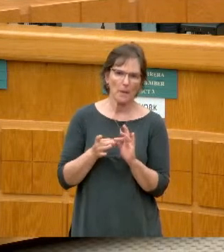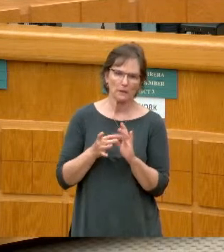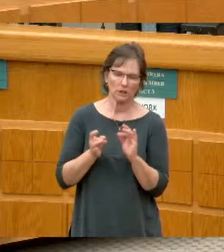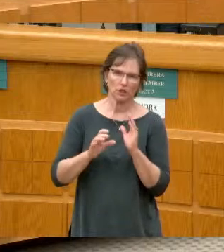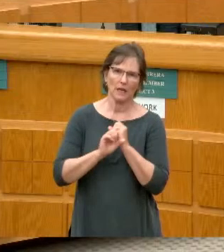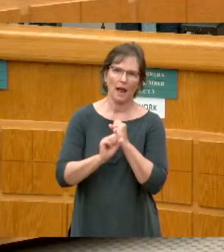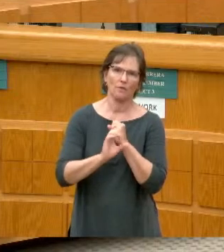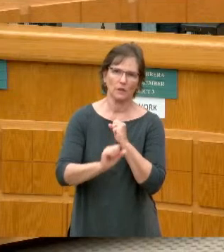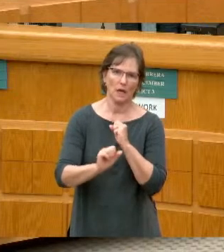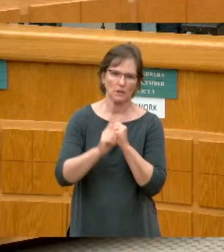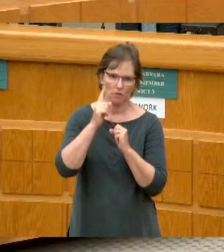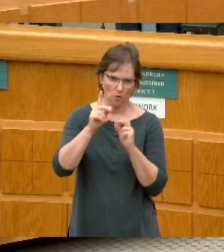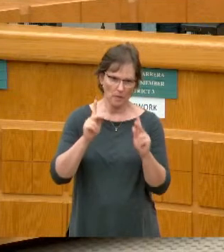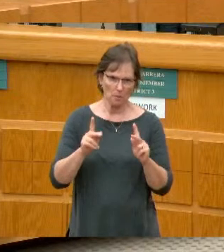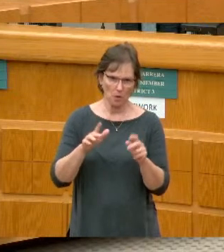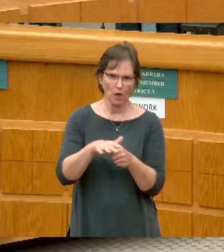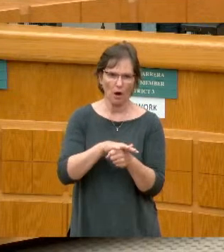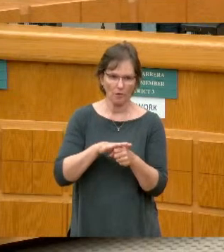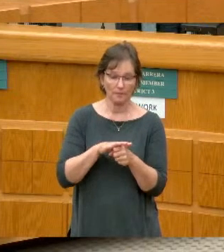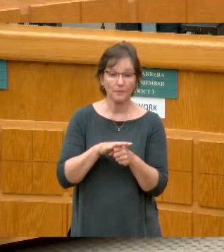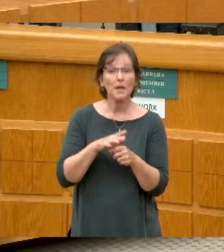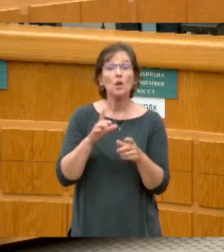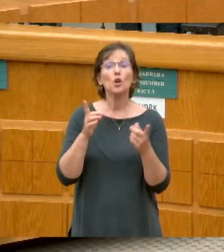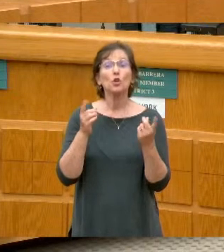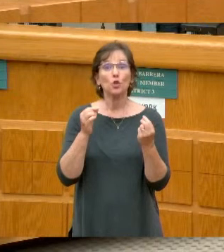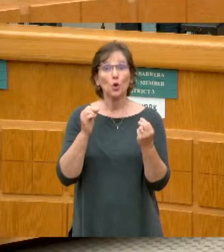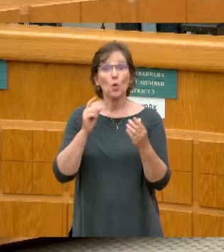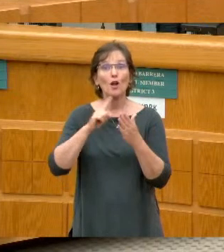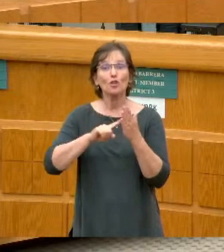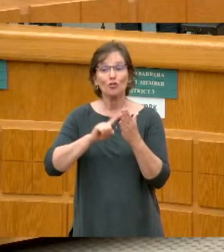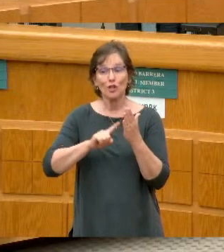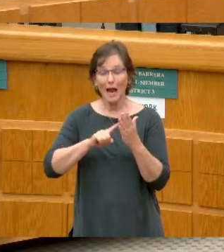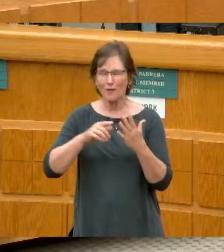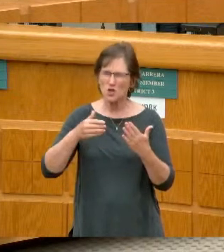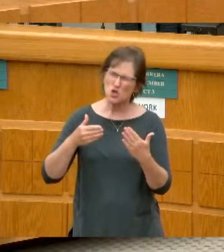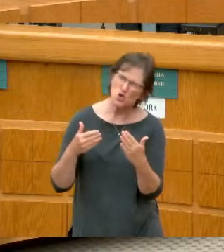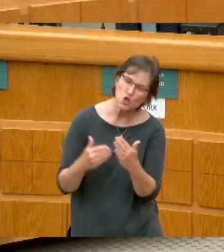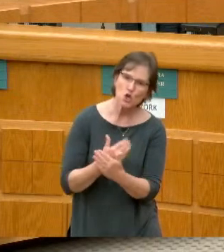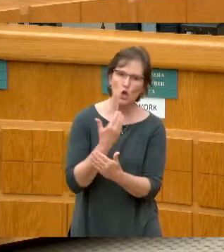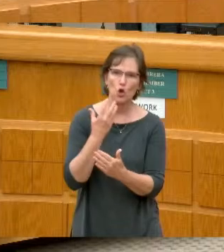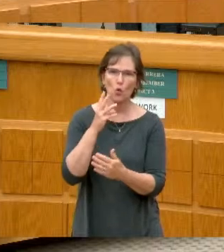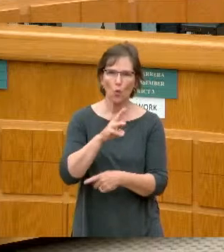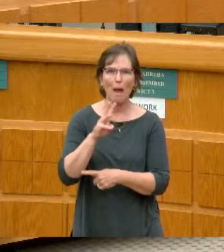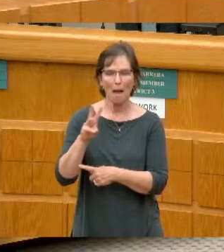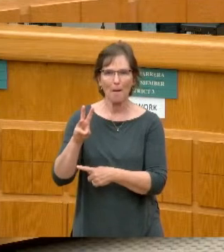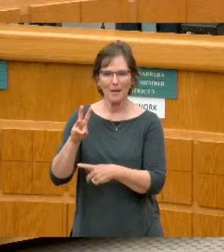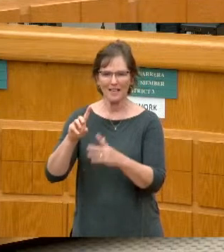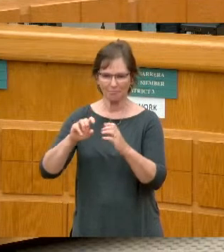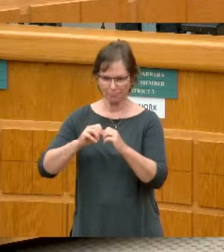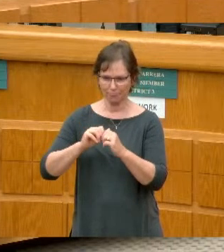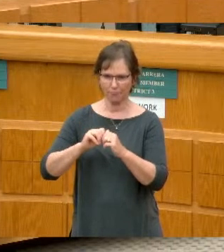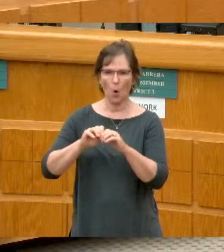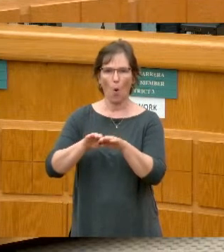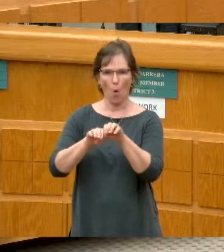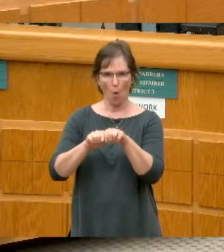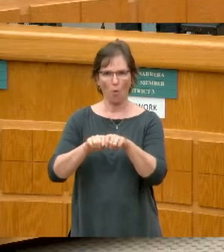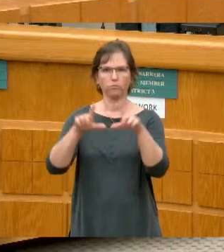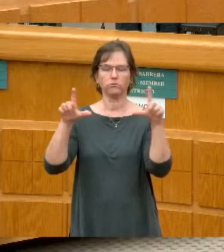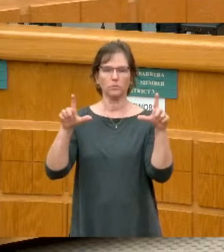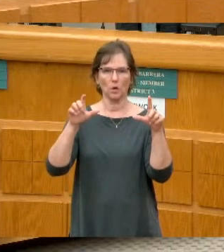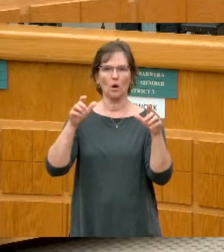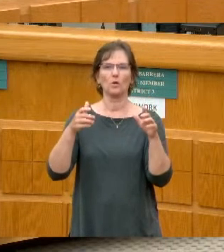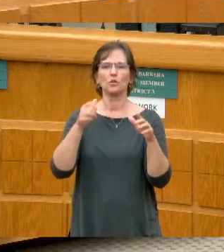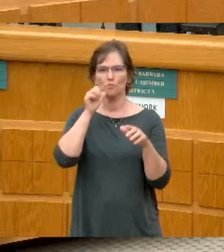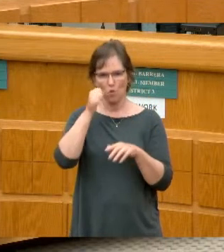websites, and through our partners all over our community. We hope to create an opportunity to spread the right